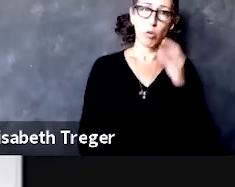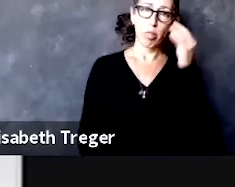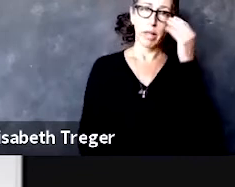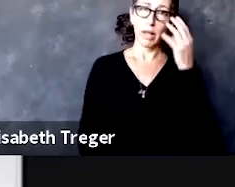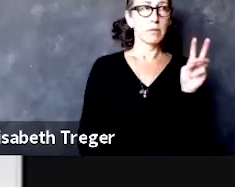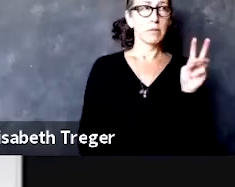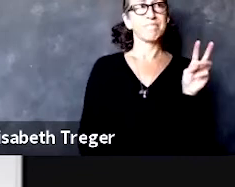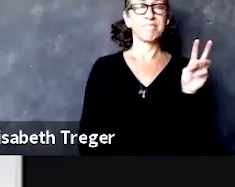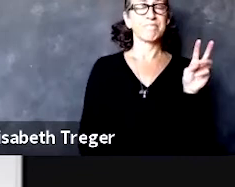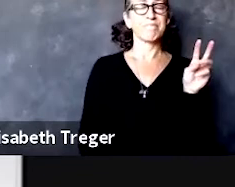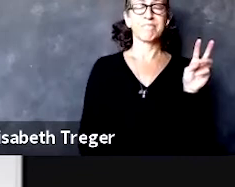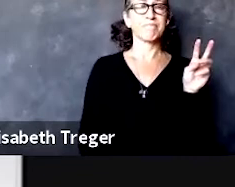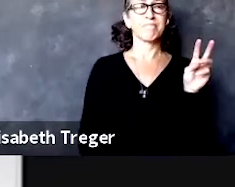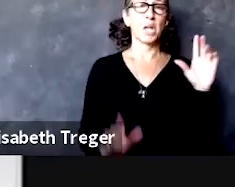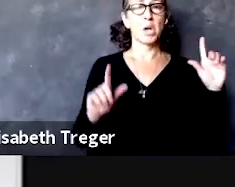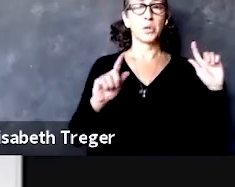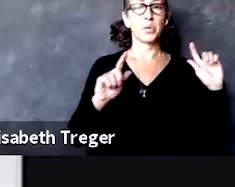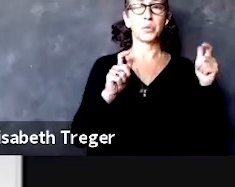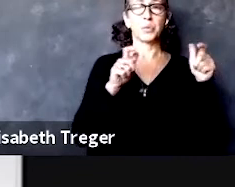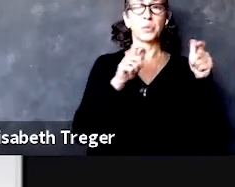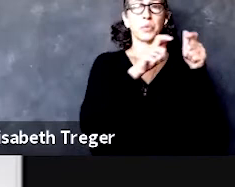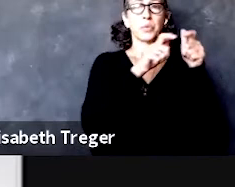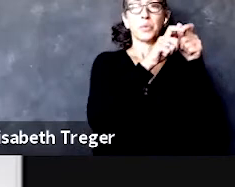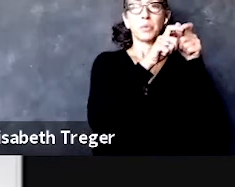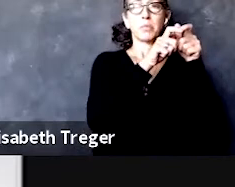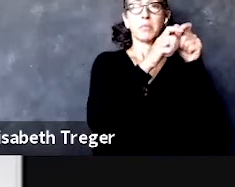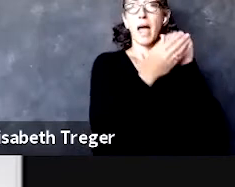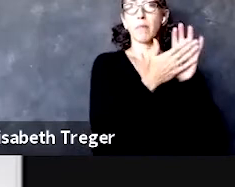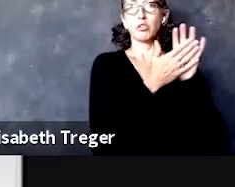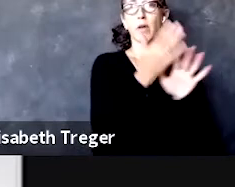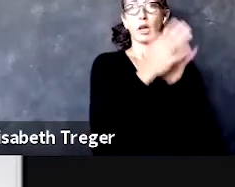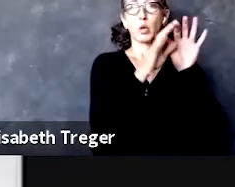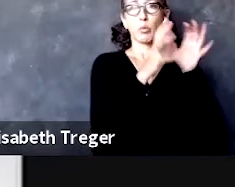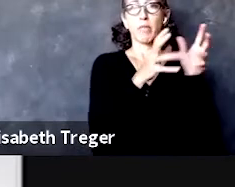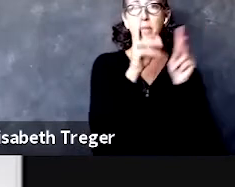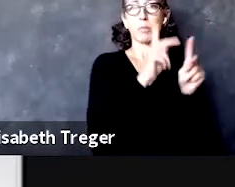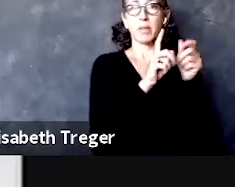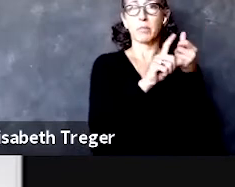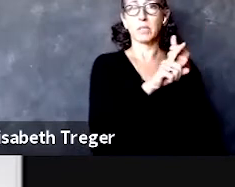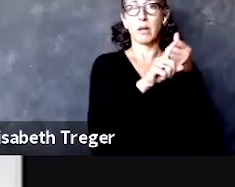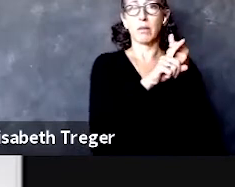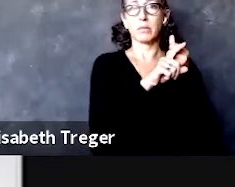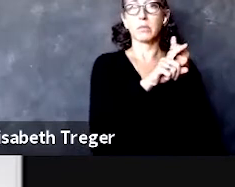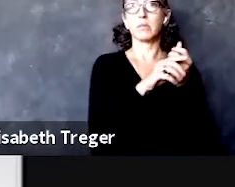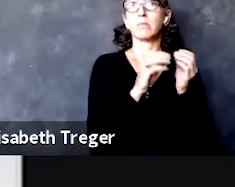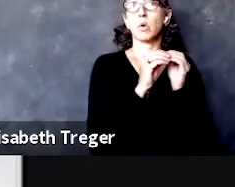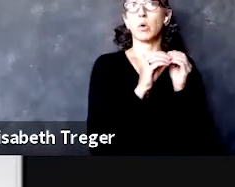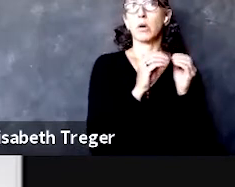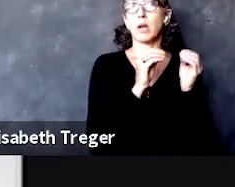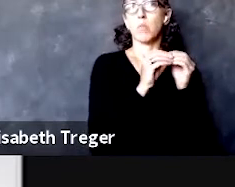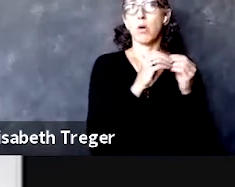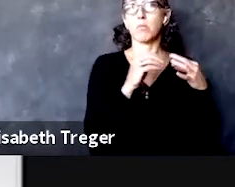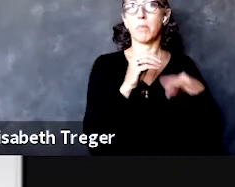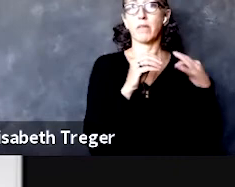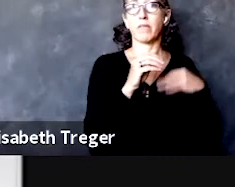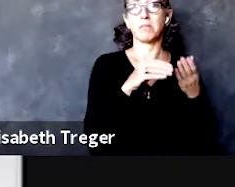about this abstraction of a bunch of people who are getting more and more and more of what we produce in this